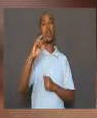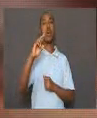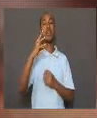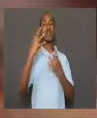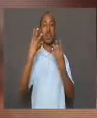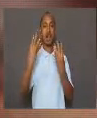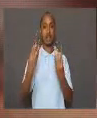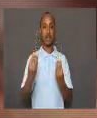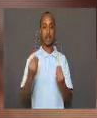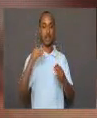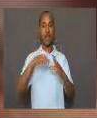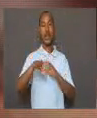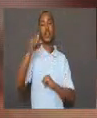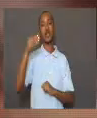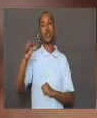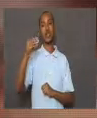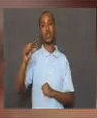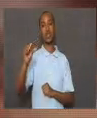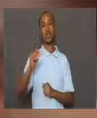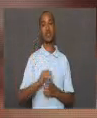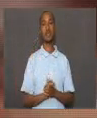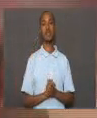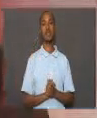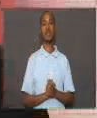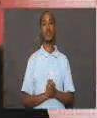or slightly in aqueous solution.